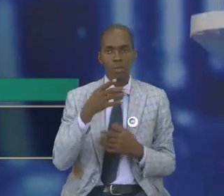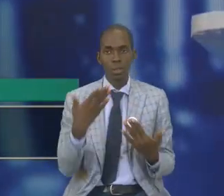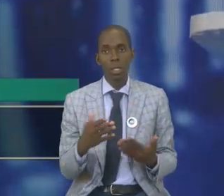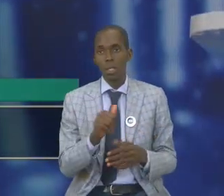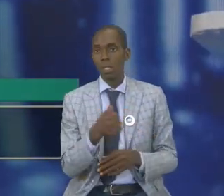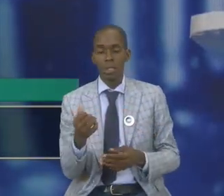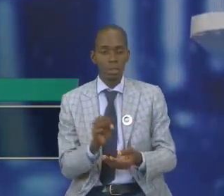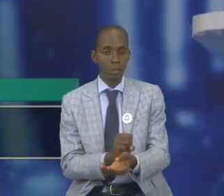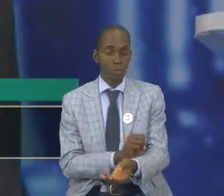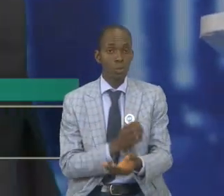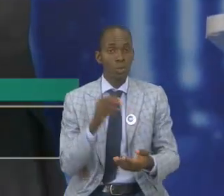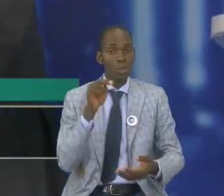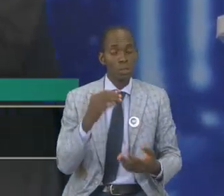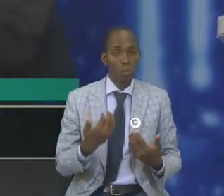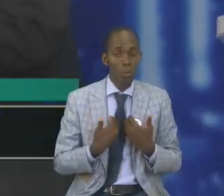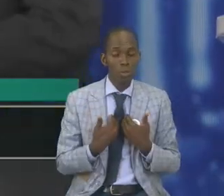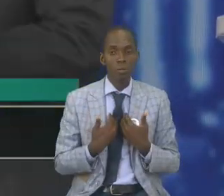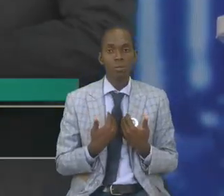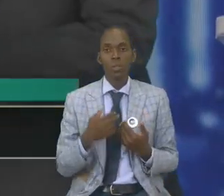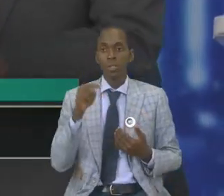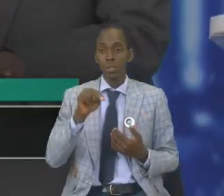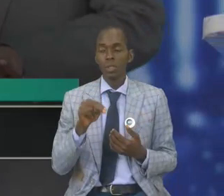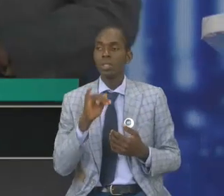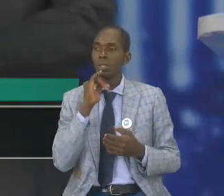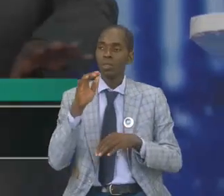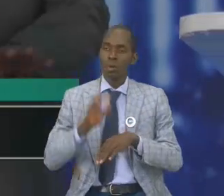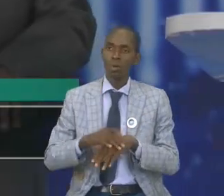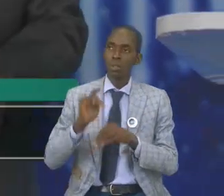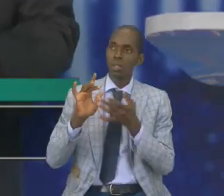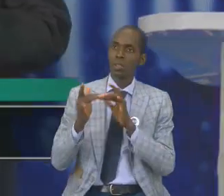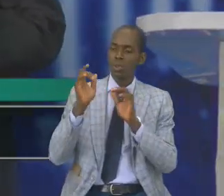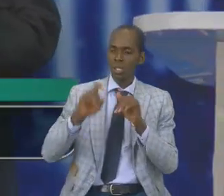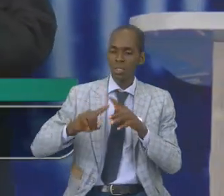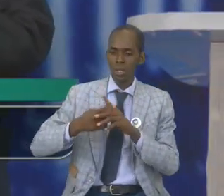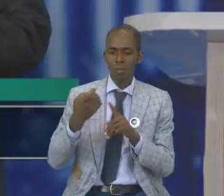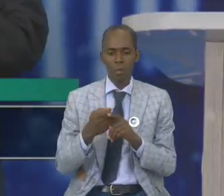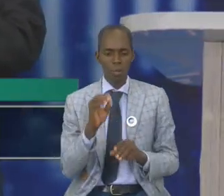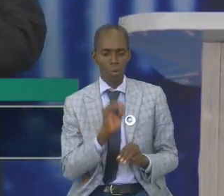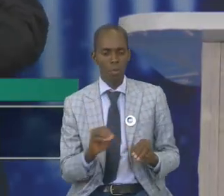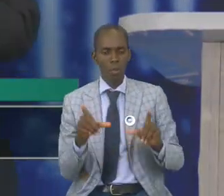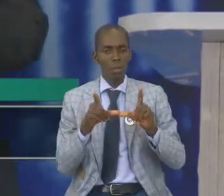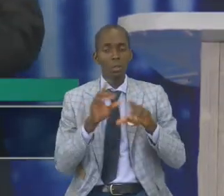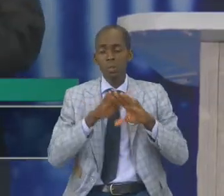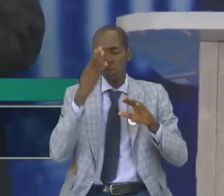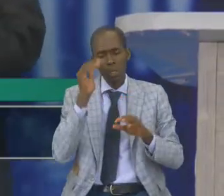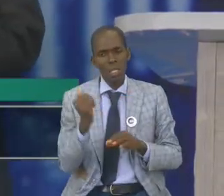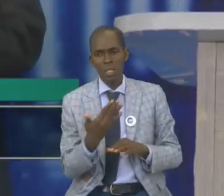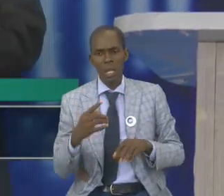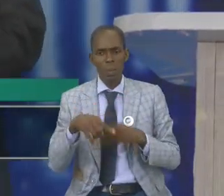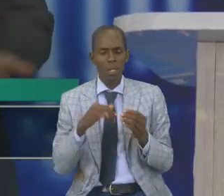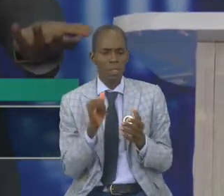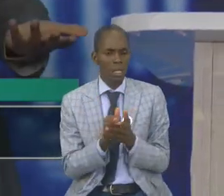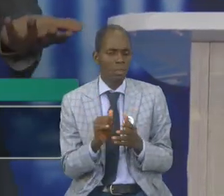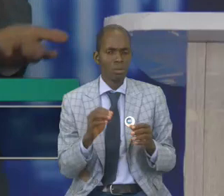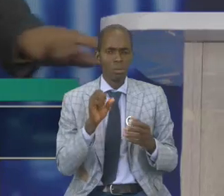they're online. And you can start from level zero. I didn't know anything of that subject before, anything of that